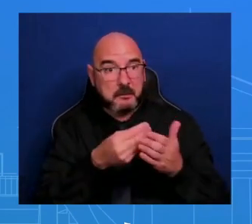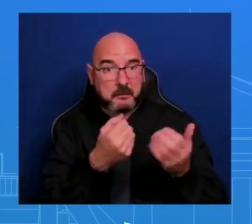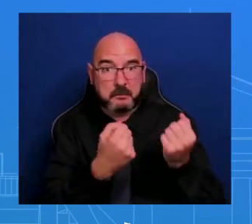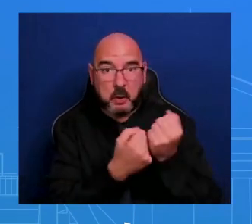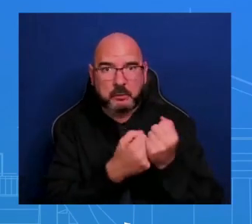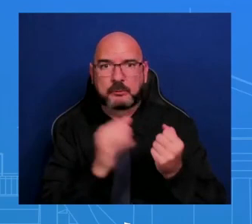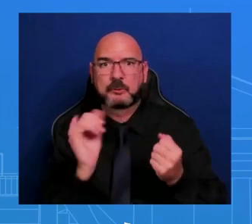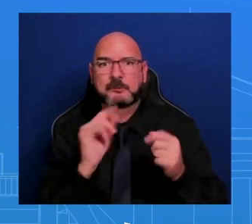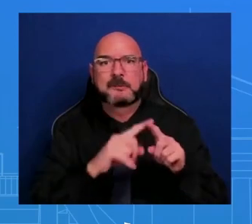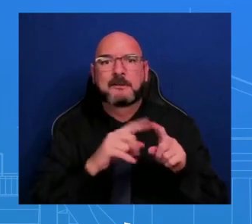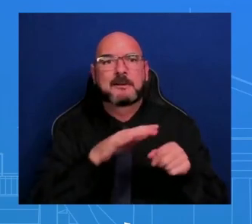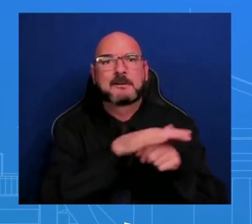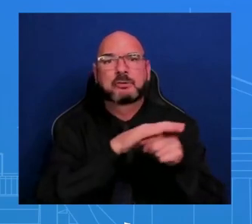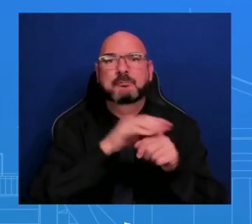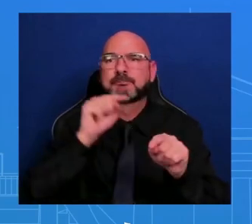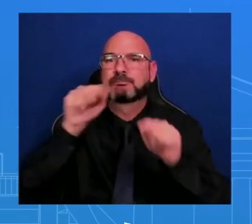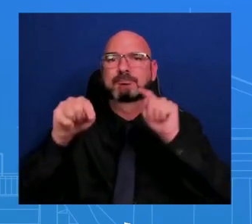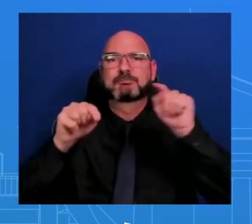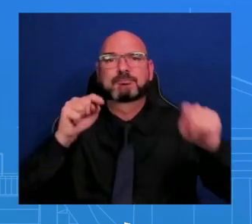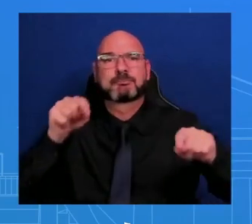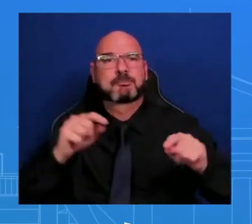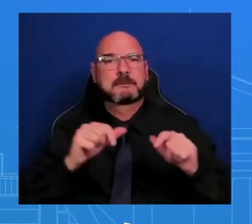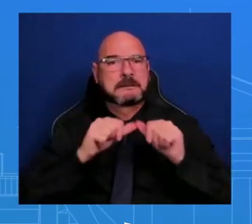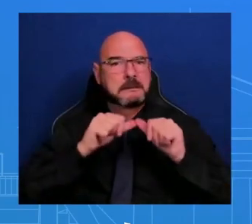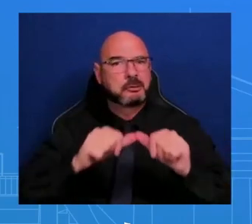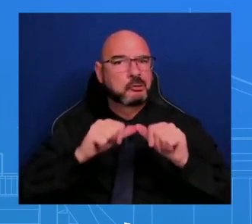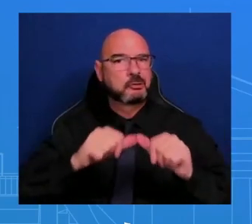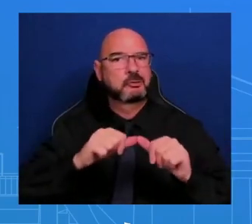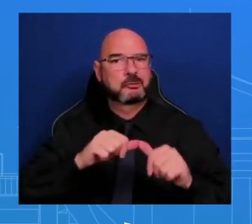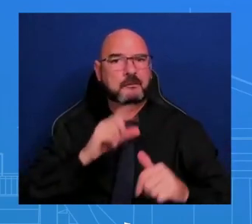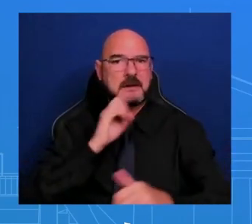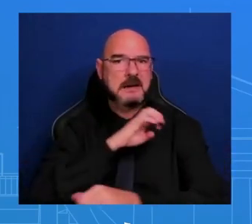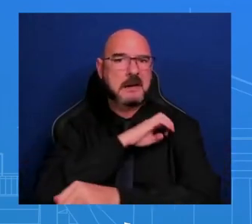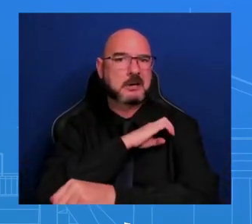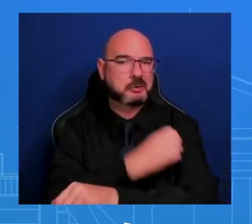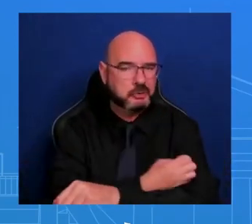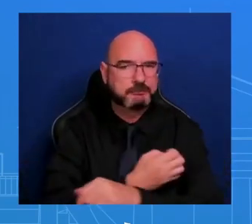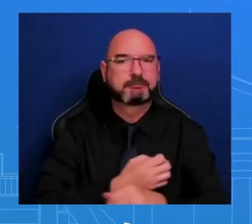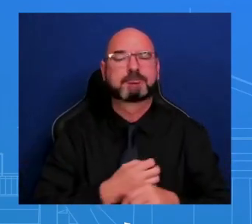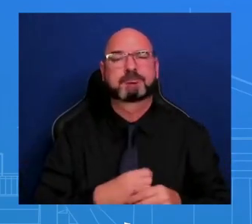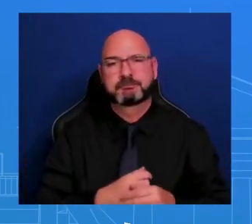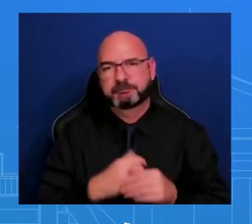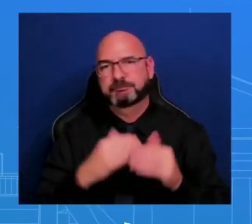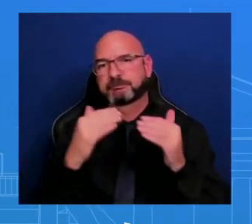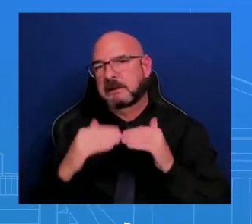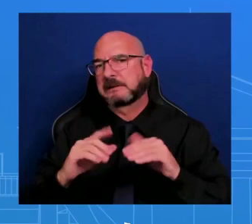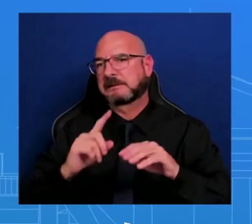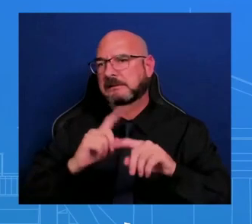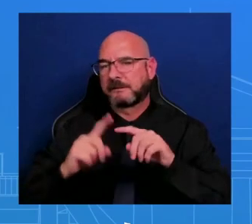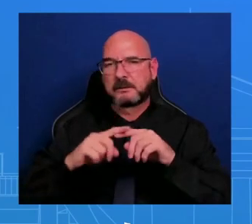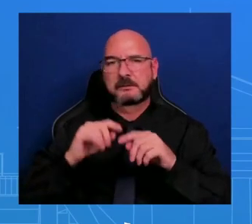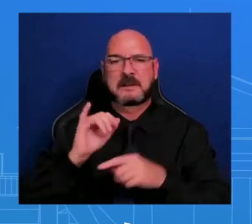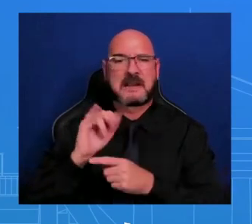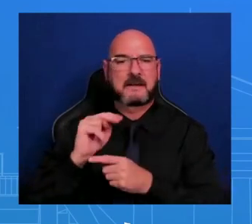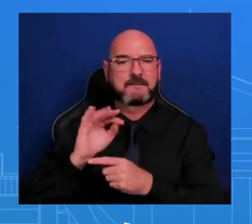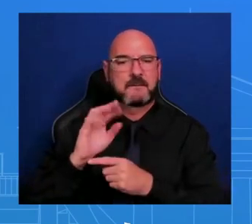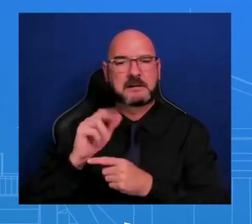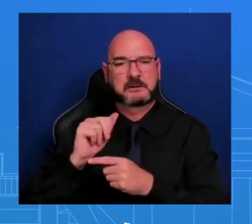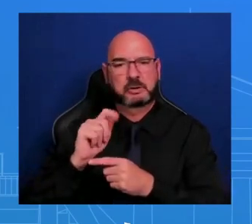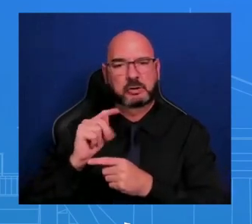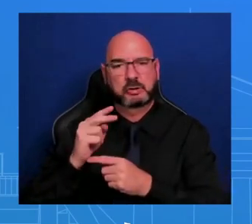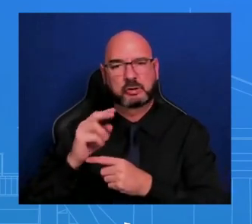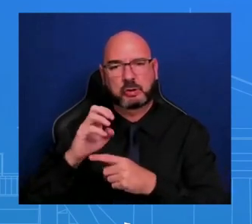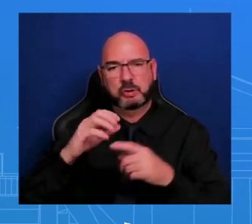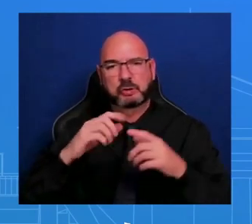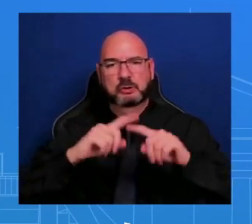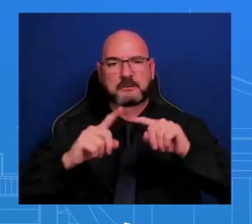investments in undersea cable infrastructure and maritime infrastructure, enhancing our defense cooperation between us to include trilateral cooperation